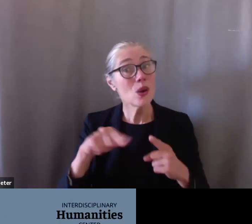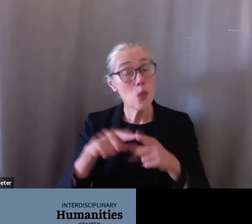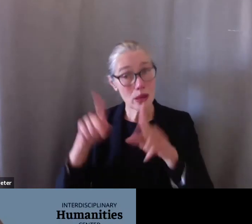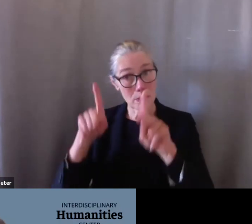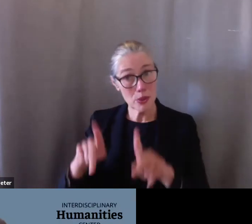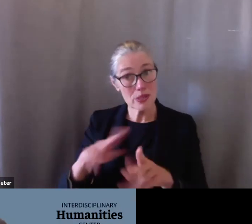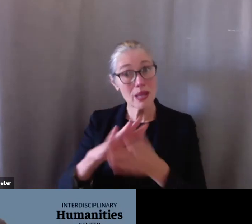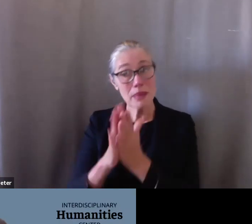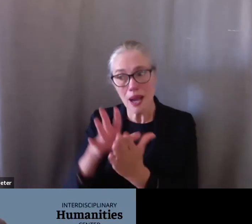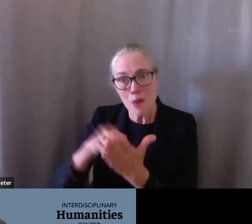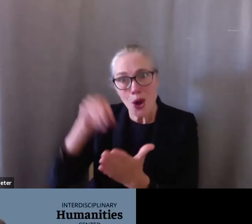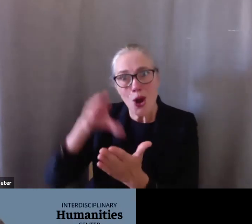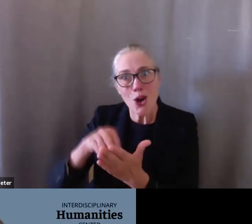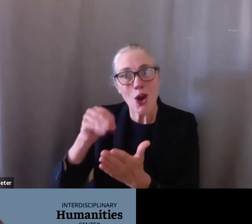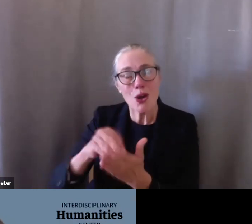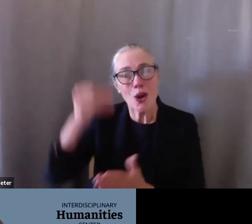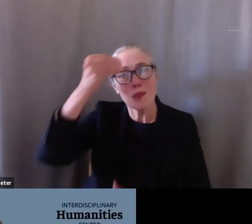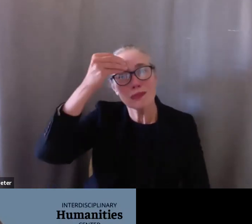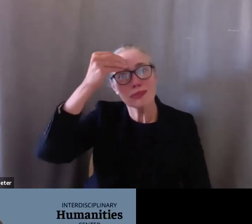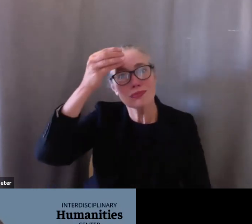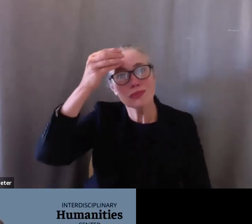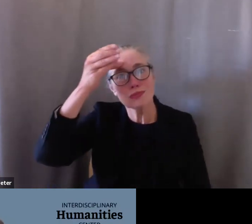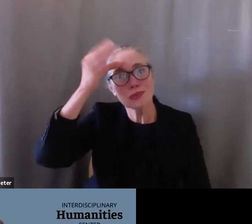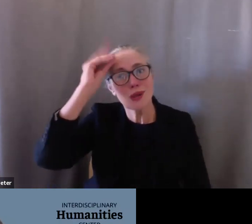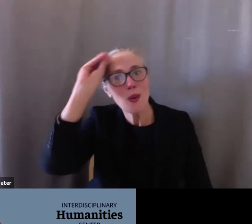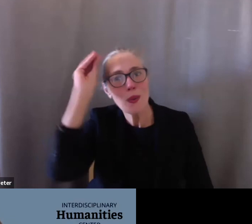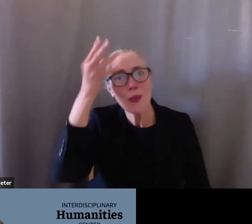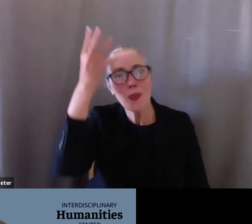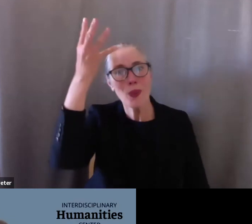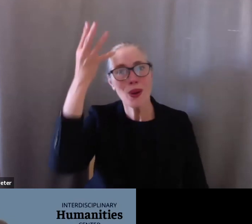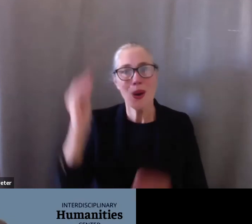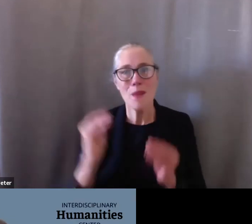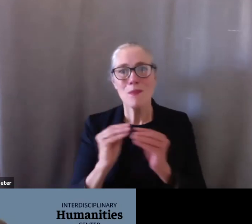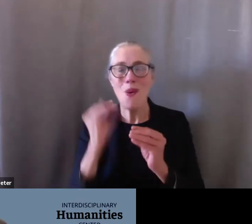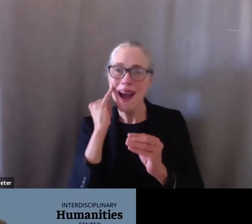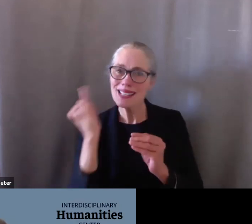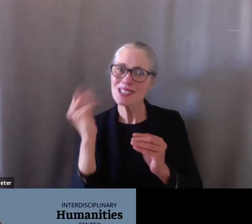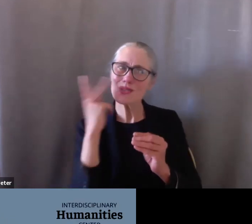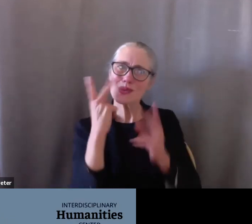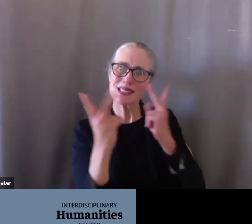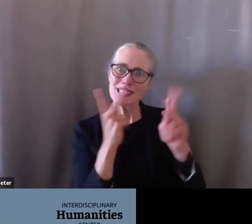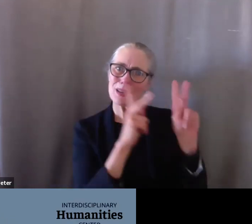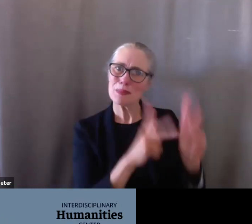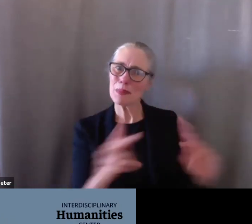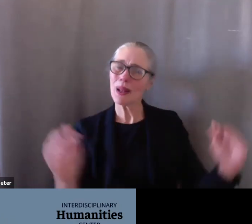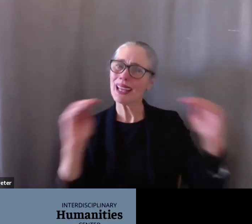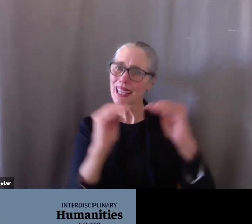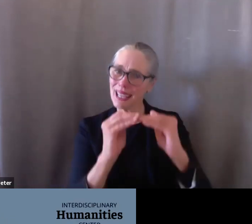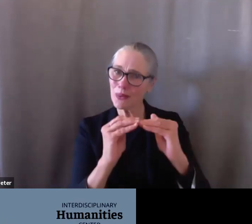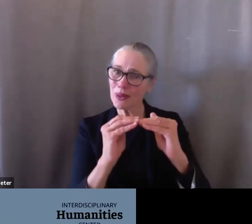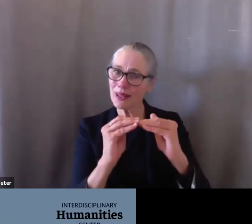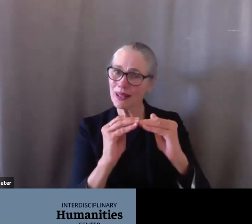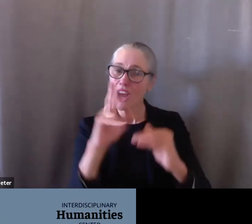vote for Republicans, but there is a strong general correlation. So I think education is a really important